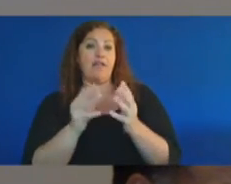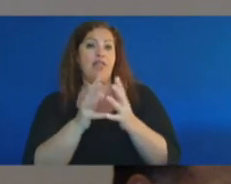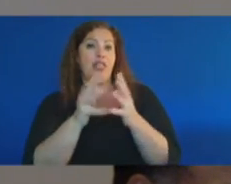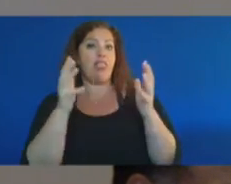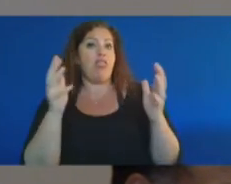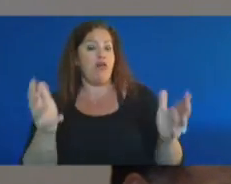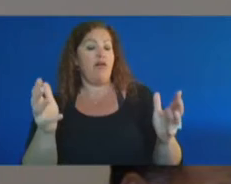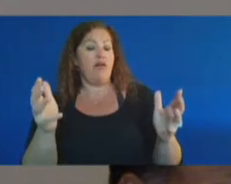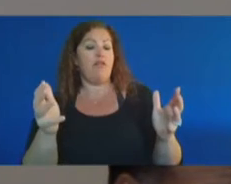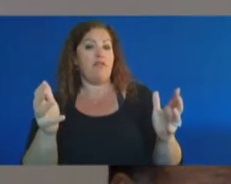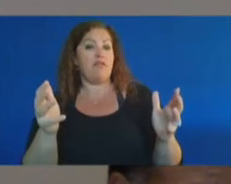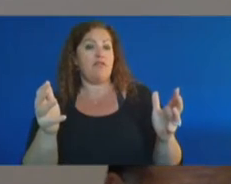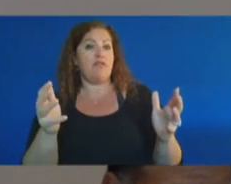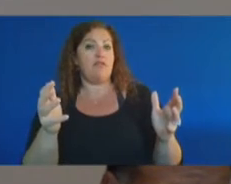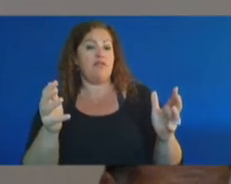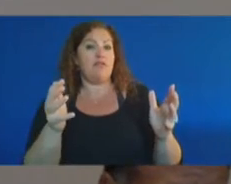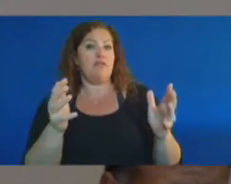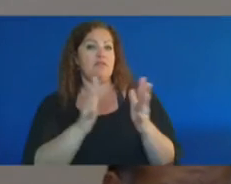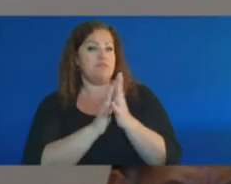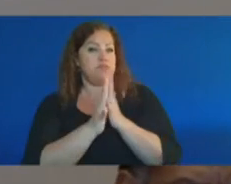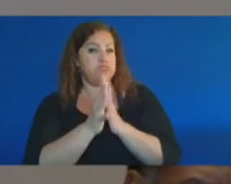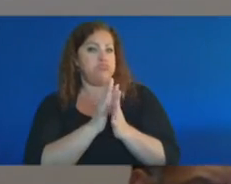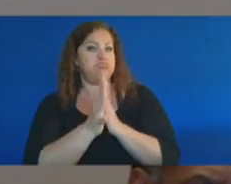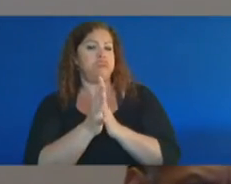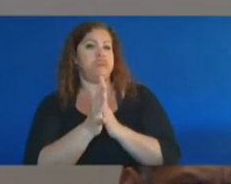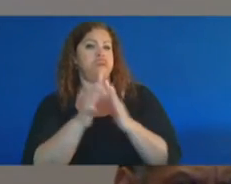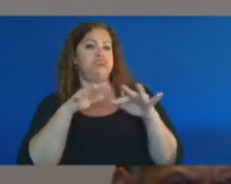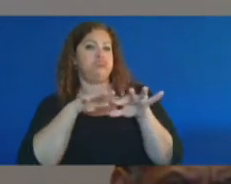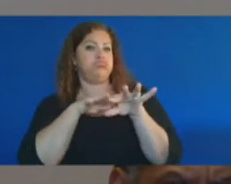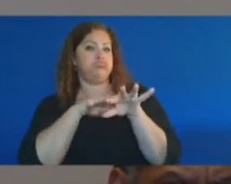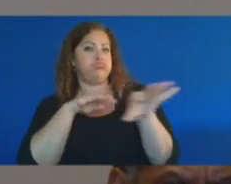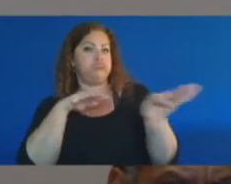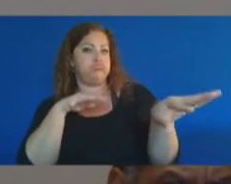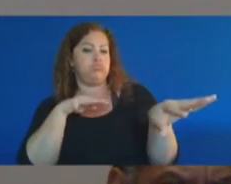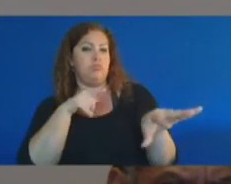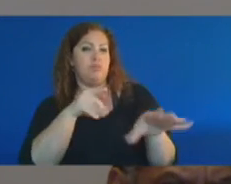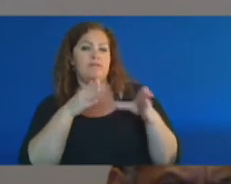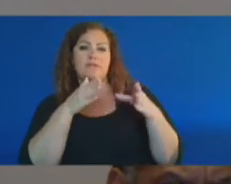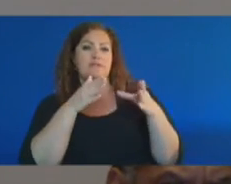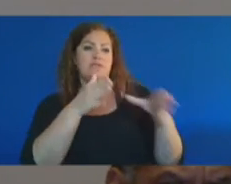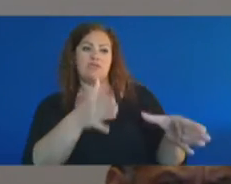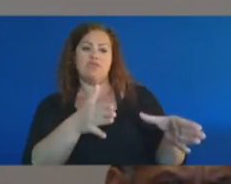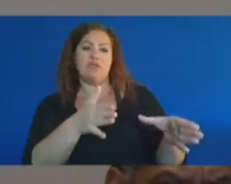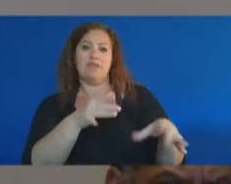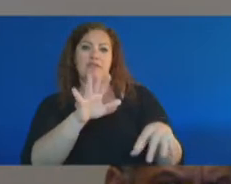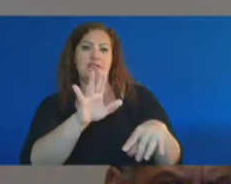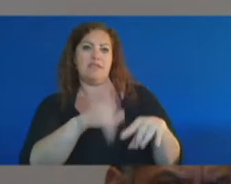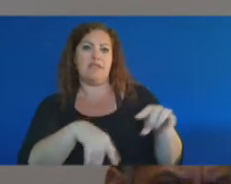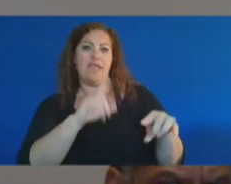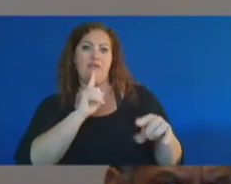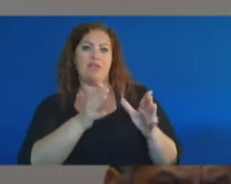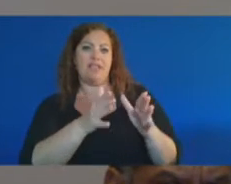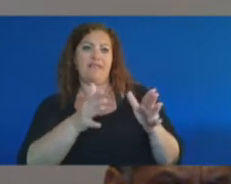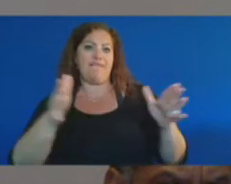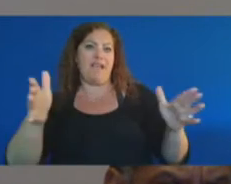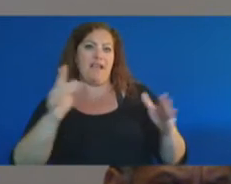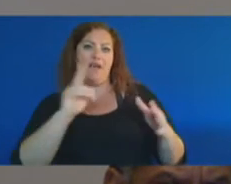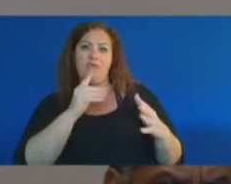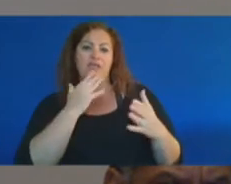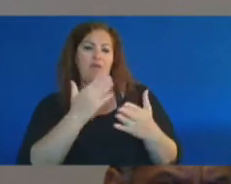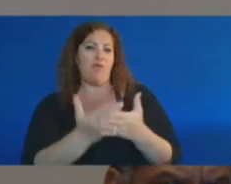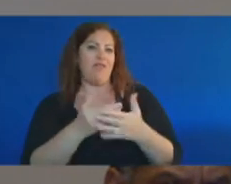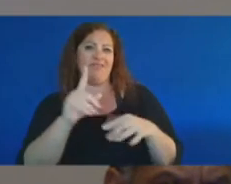of congestion to a street that can't really Flex out or fan out very well